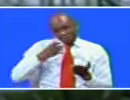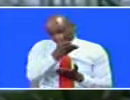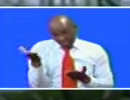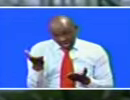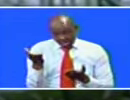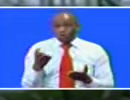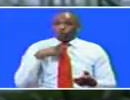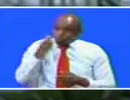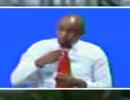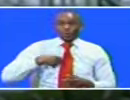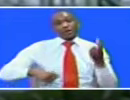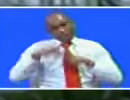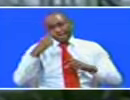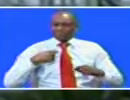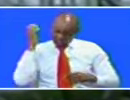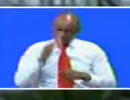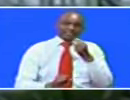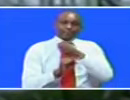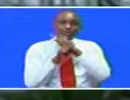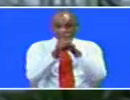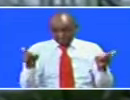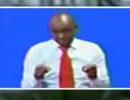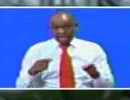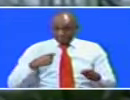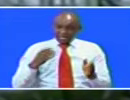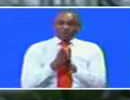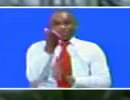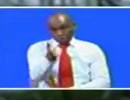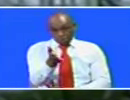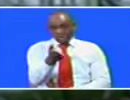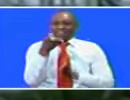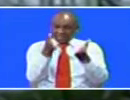ticket my full and total support. I am with you. Mbele pamoja.